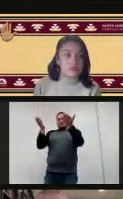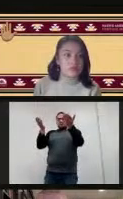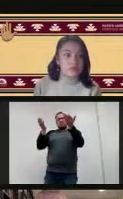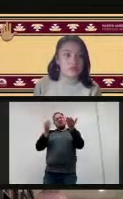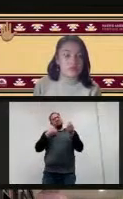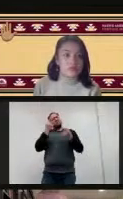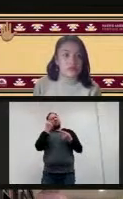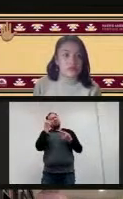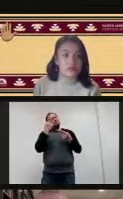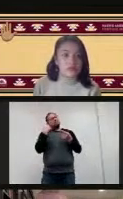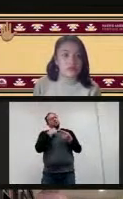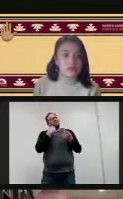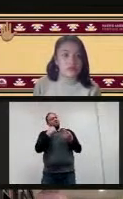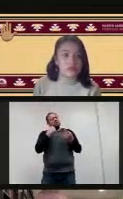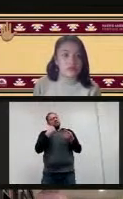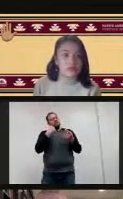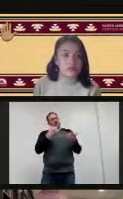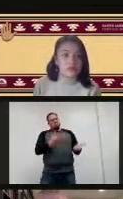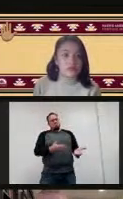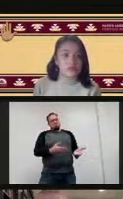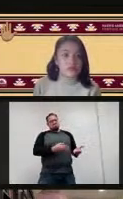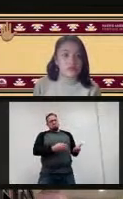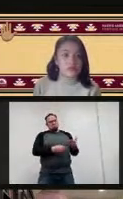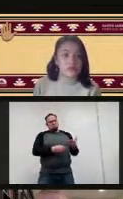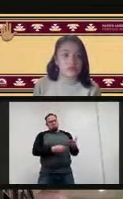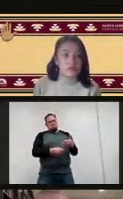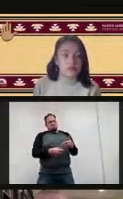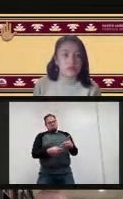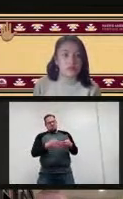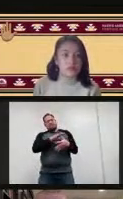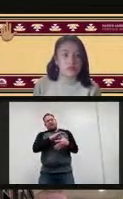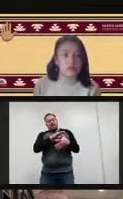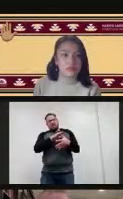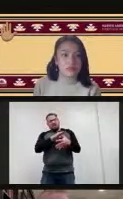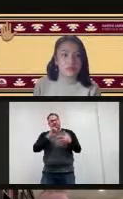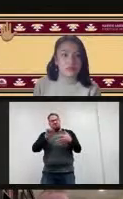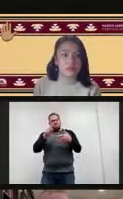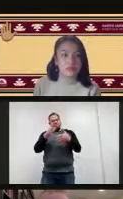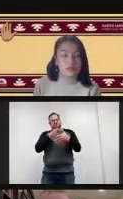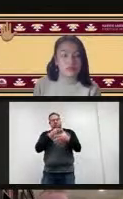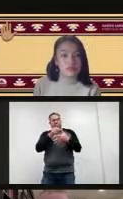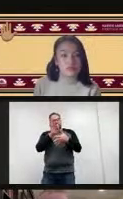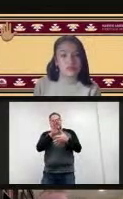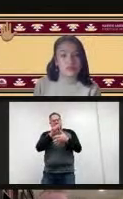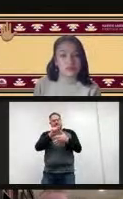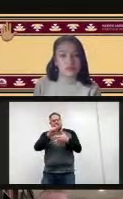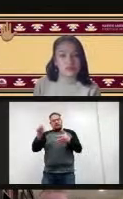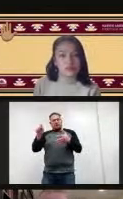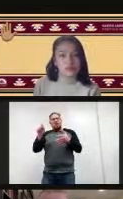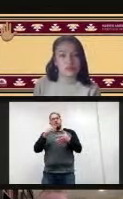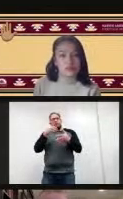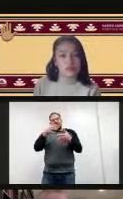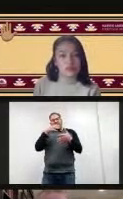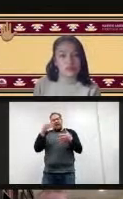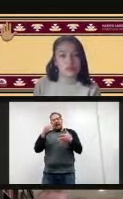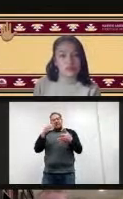if we move that one up to the very top, so it's the first bullet, like you're saying, and we add language